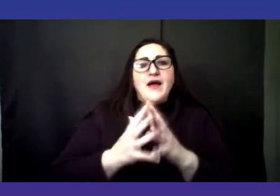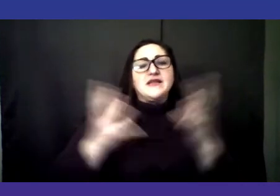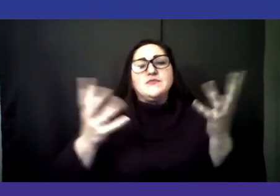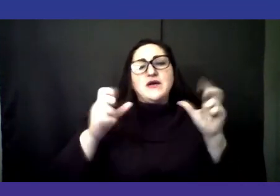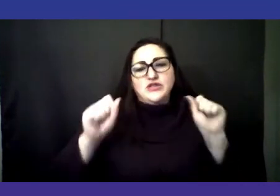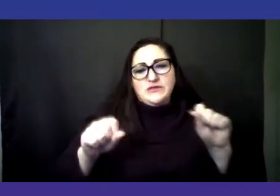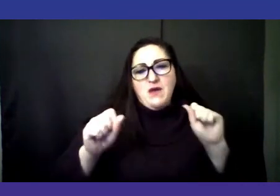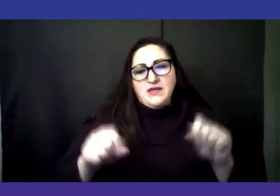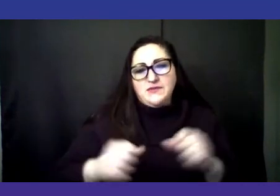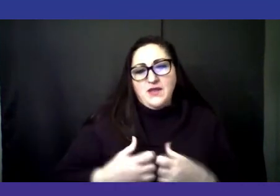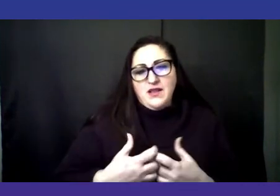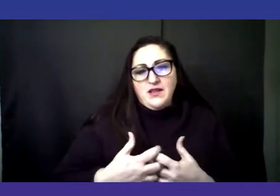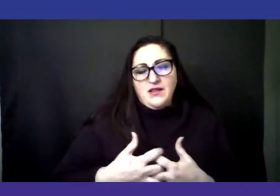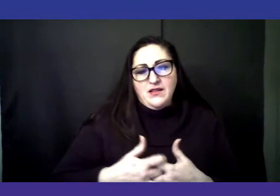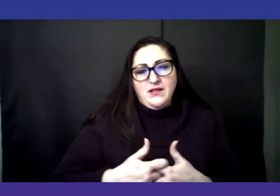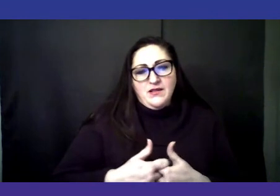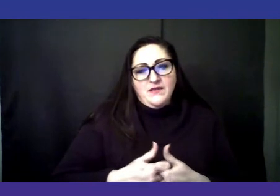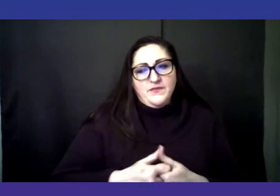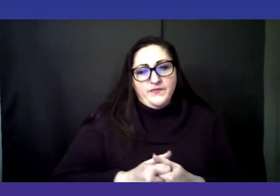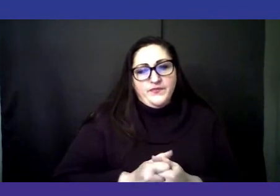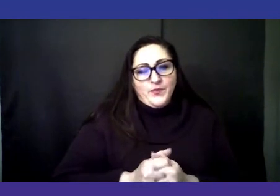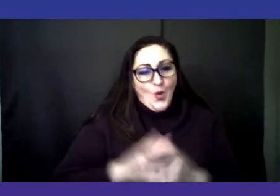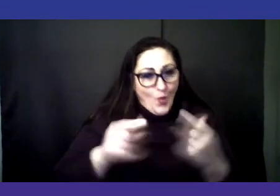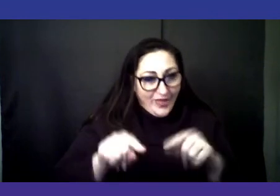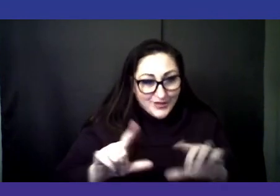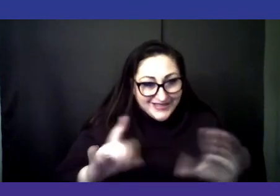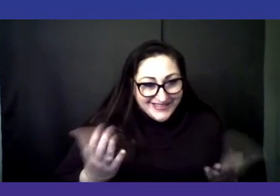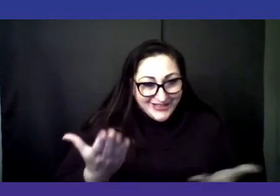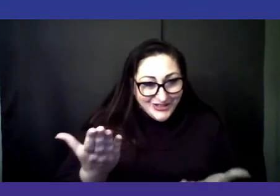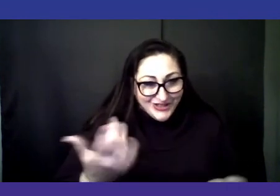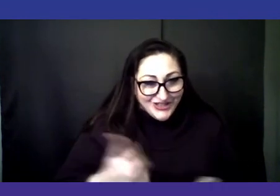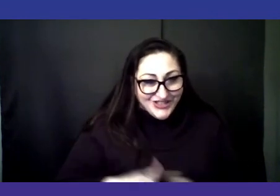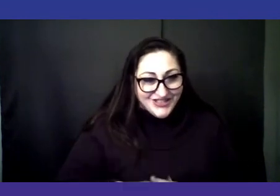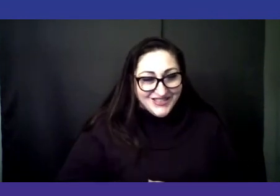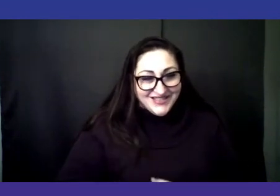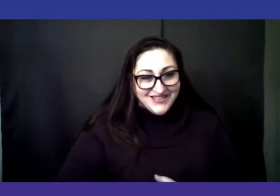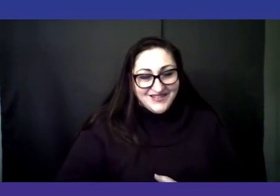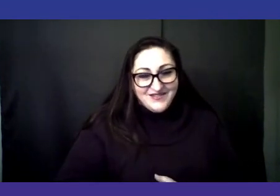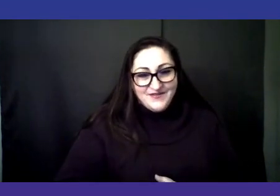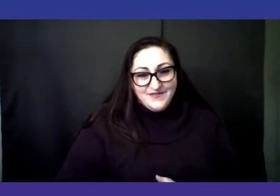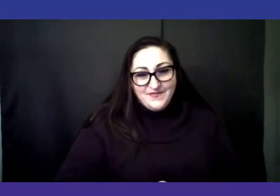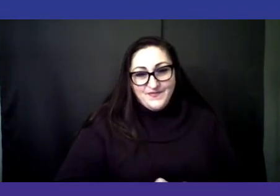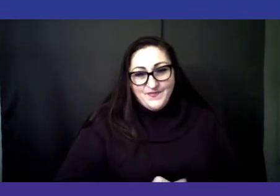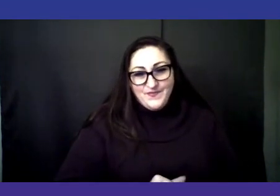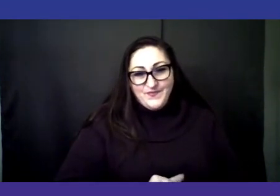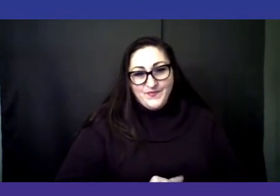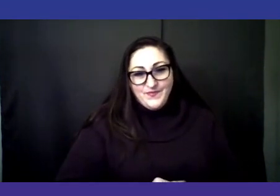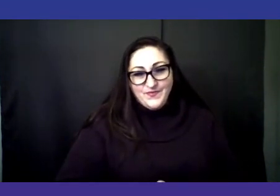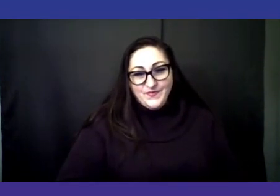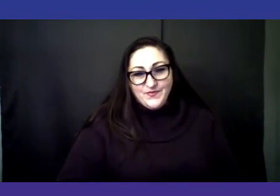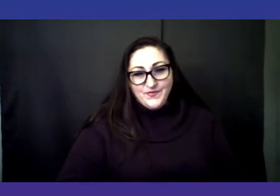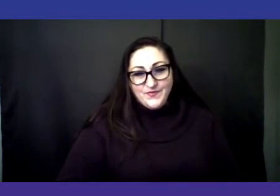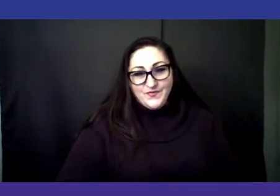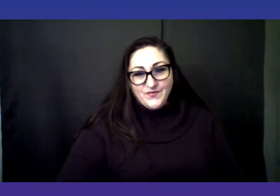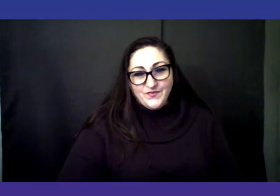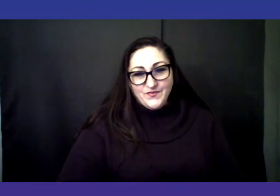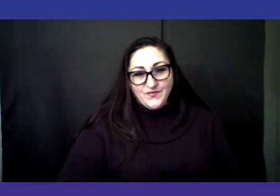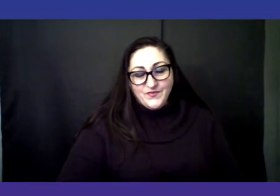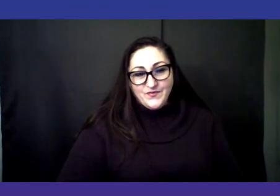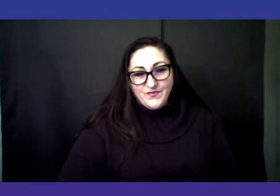possible while they're still here. I want to know what they